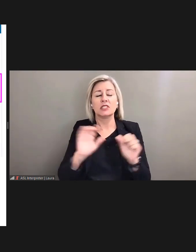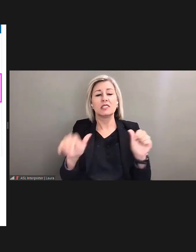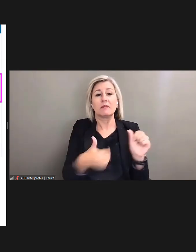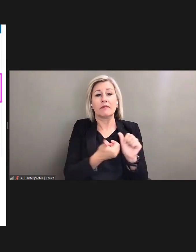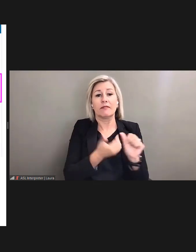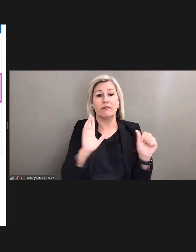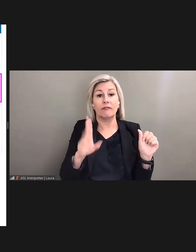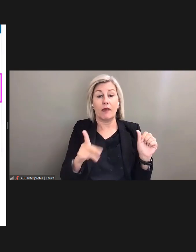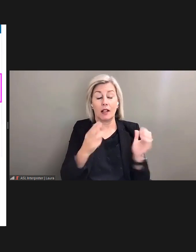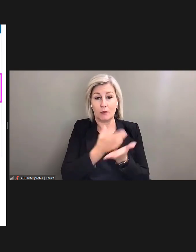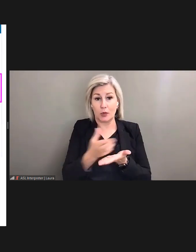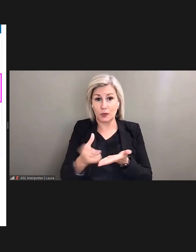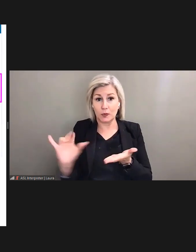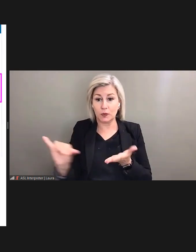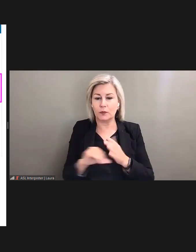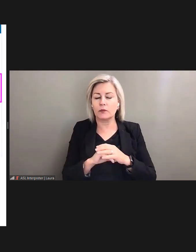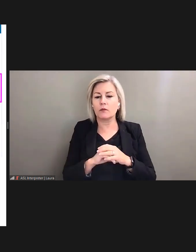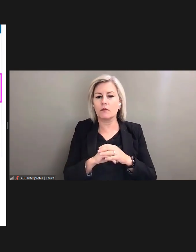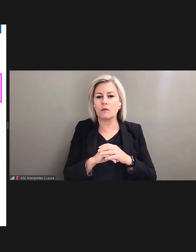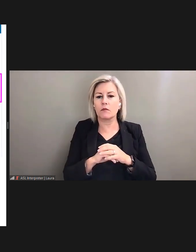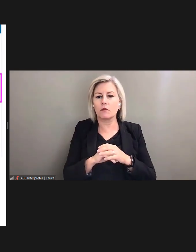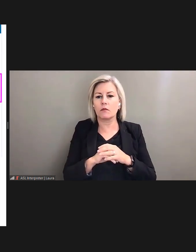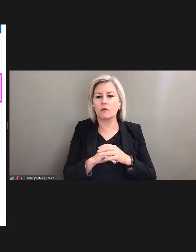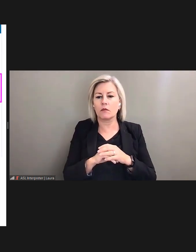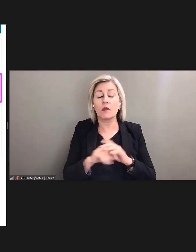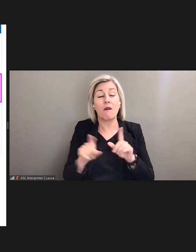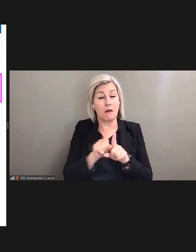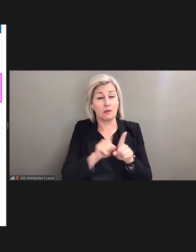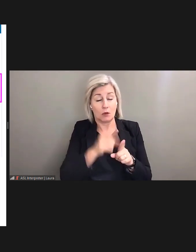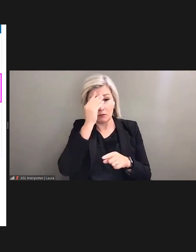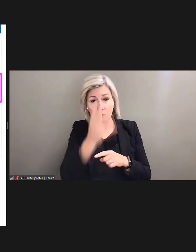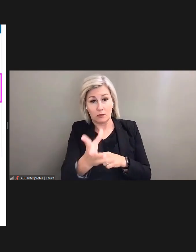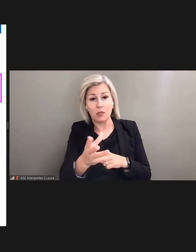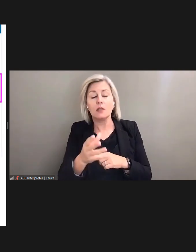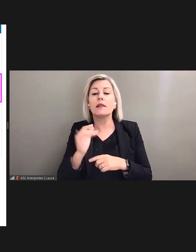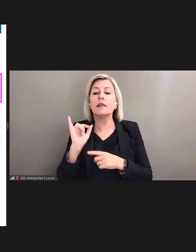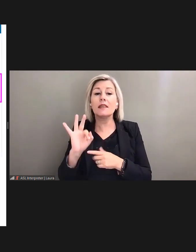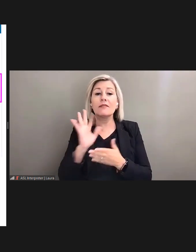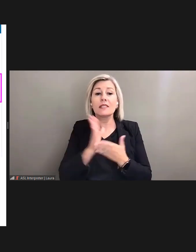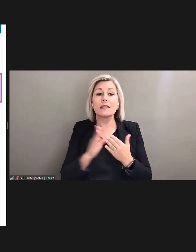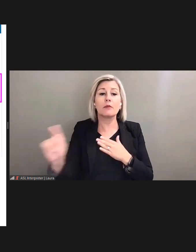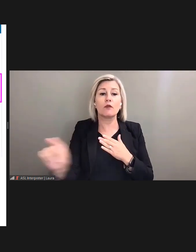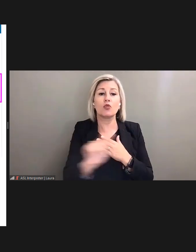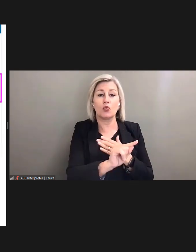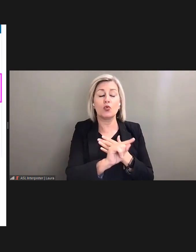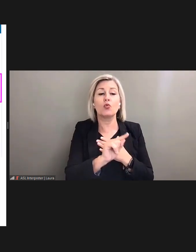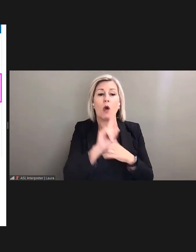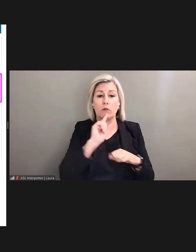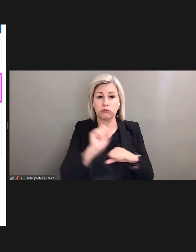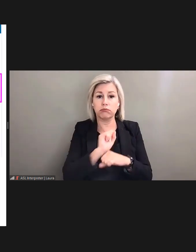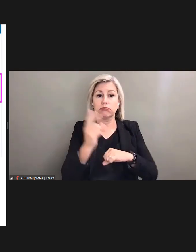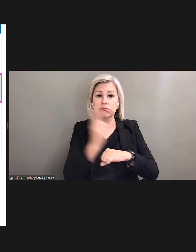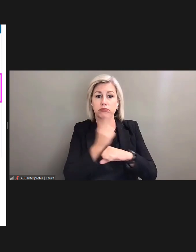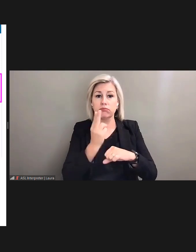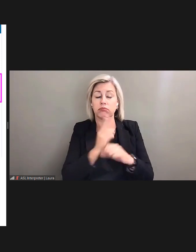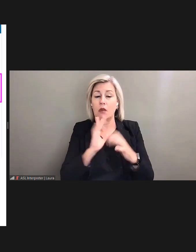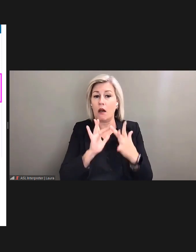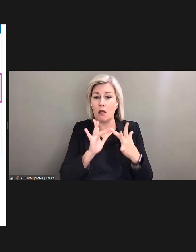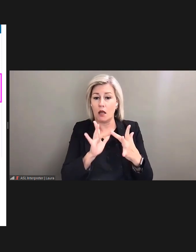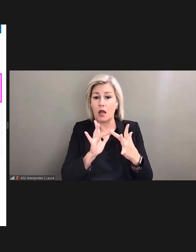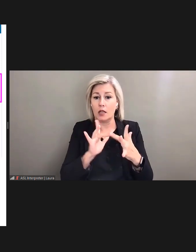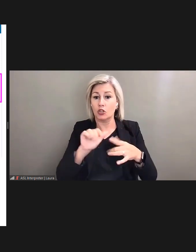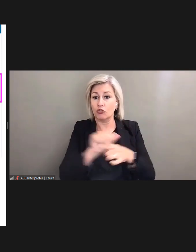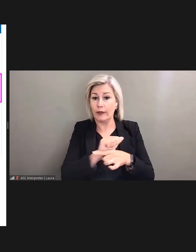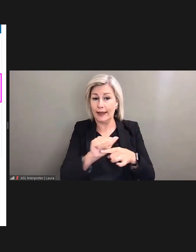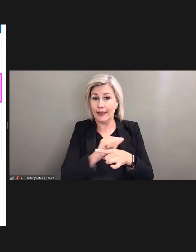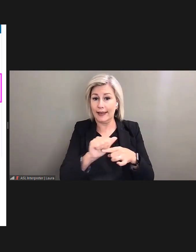resources there. I also want to note, if there are some of you who are actually using the online